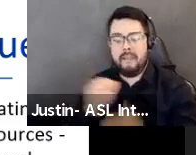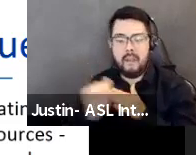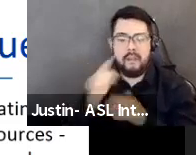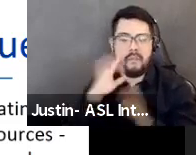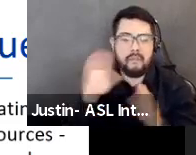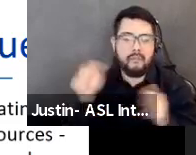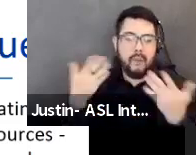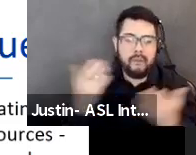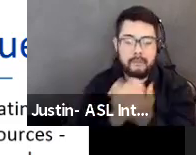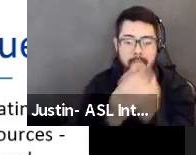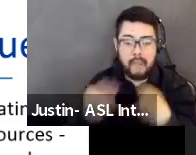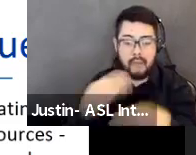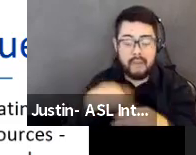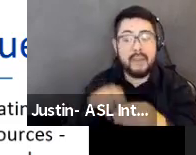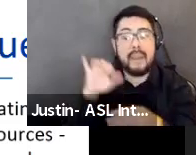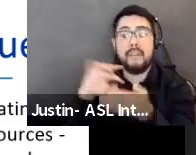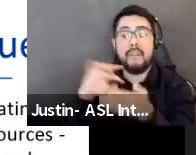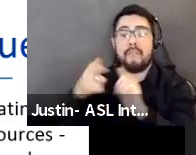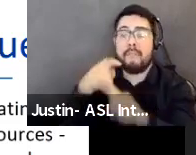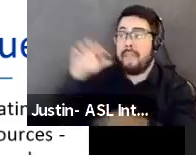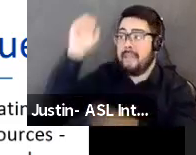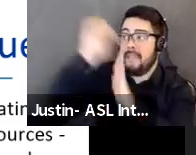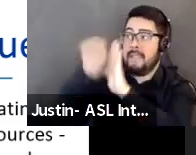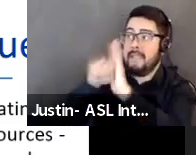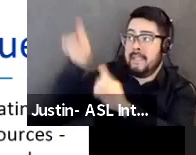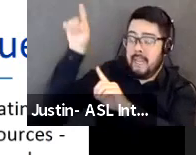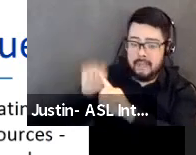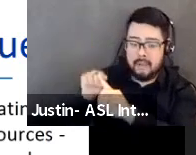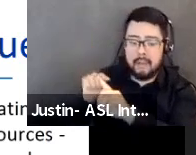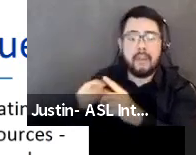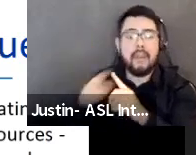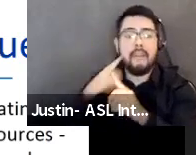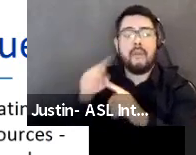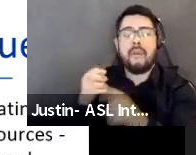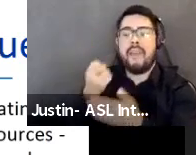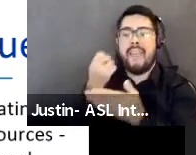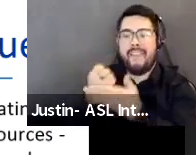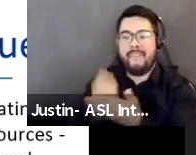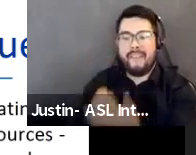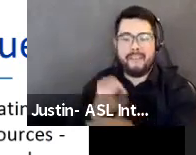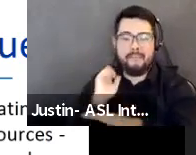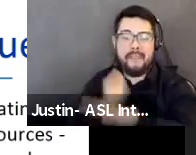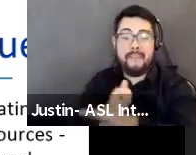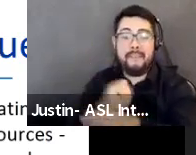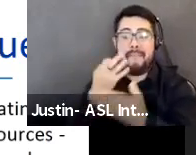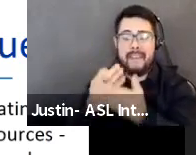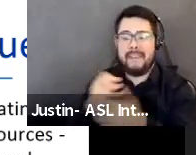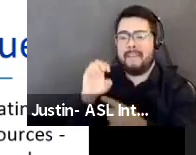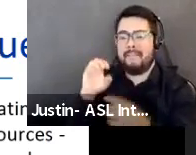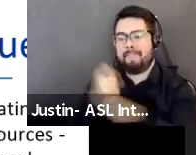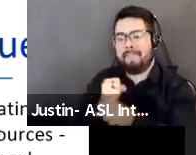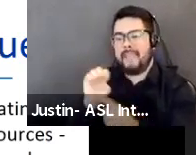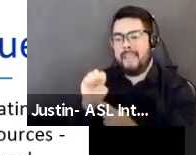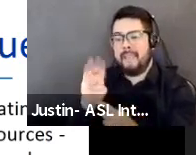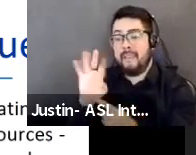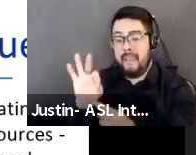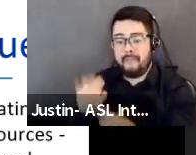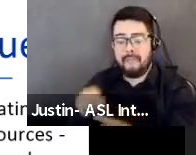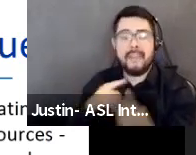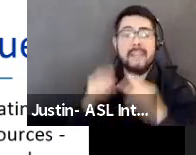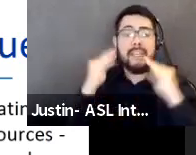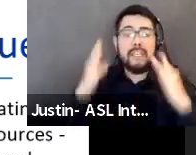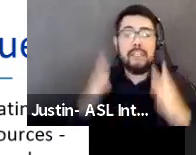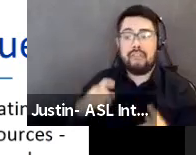budget these dollars come from the state and include the evidence evidence-based funding or ebf formula funding teacher pension normal